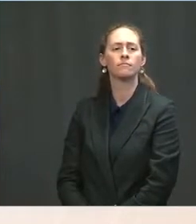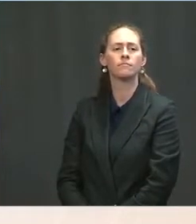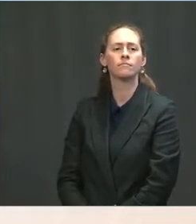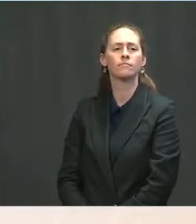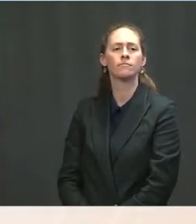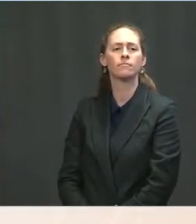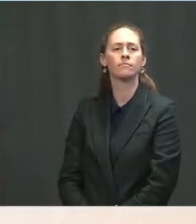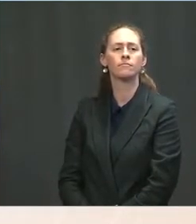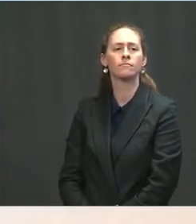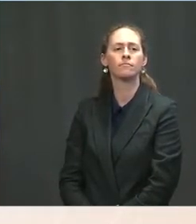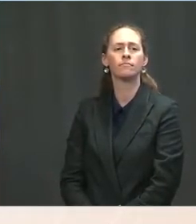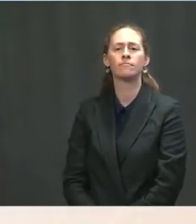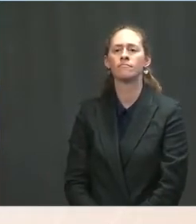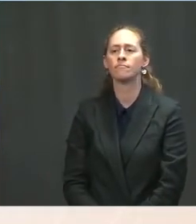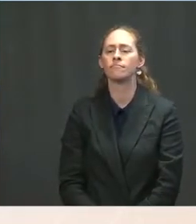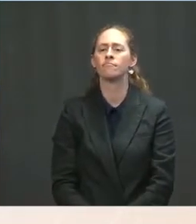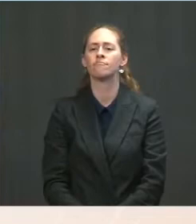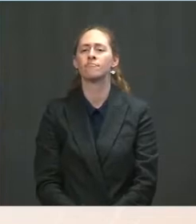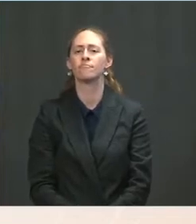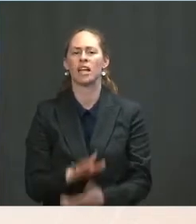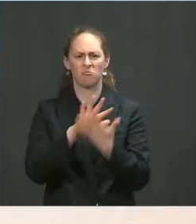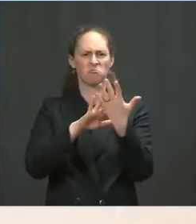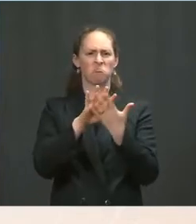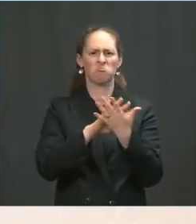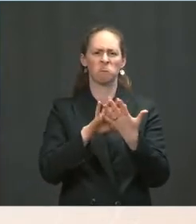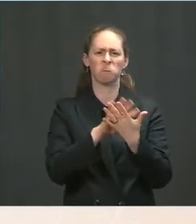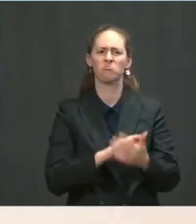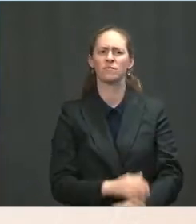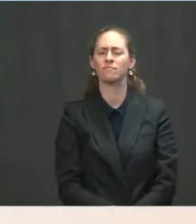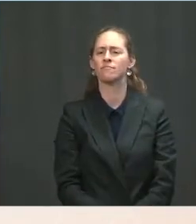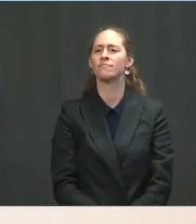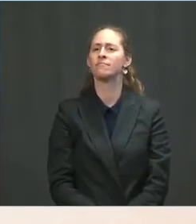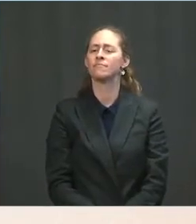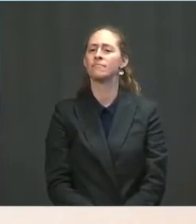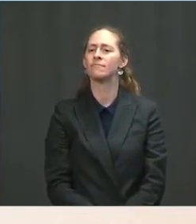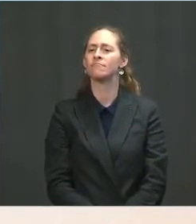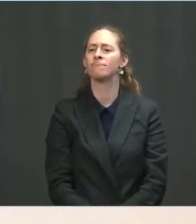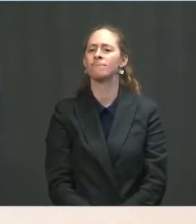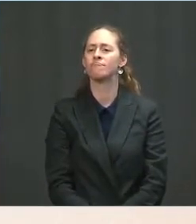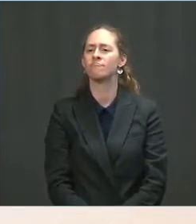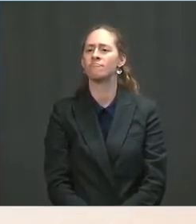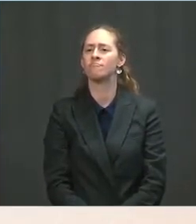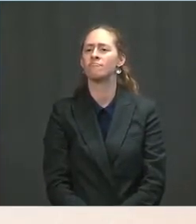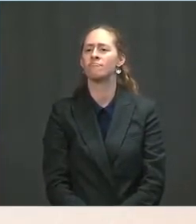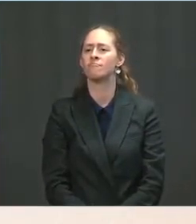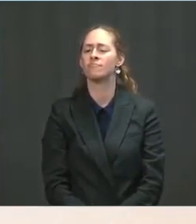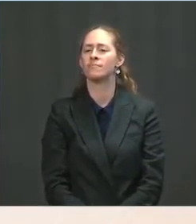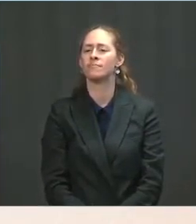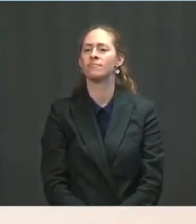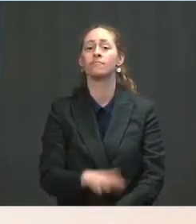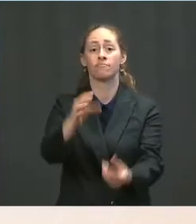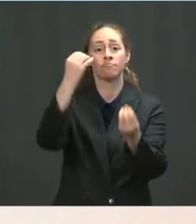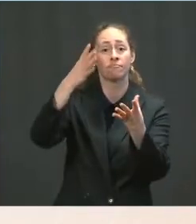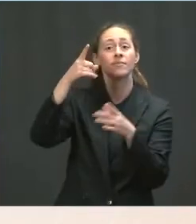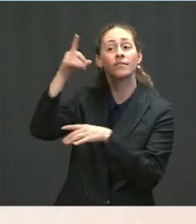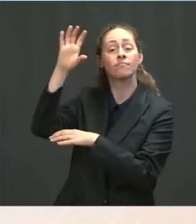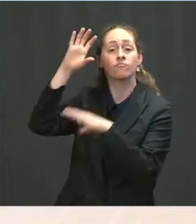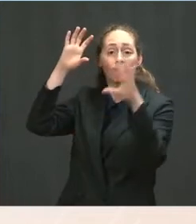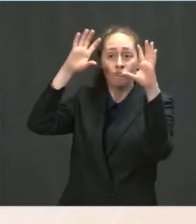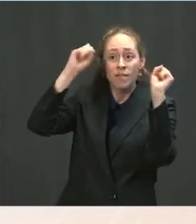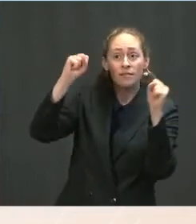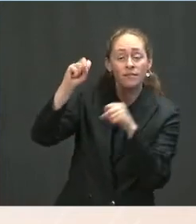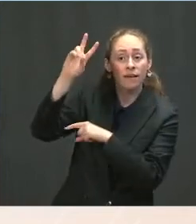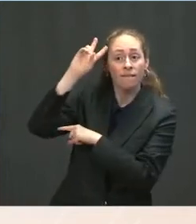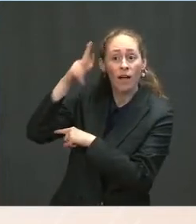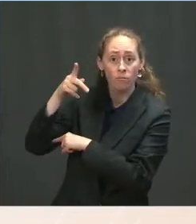Oh, go ahead. I'm so sorry. Go ahead. That was it? Okay, sorry. So, as you stated, the President and the Vice President are hosting Speaker Pelosi and